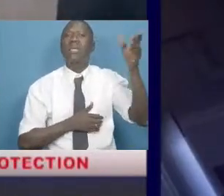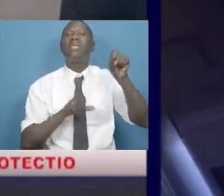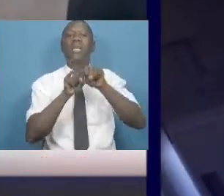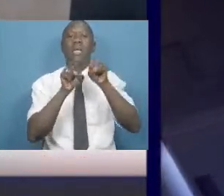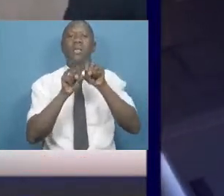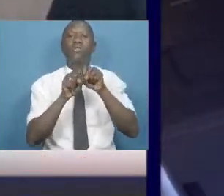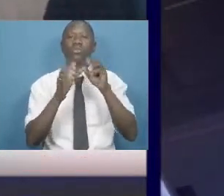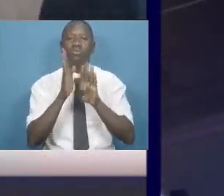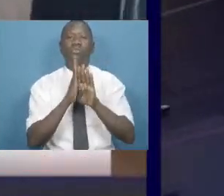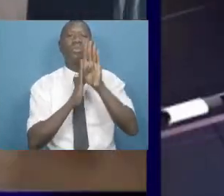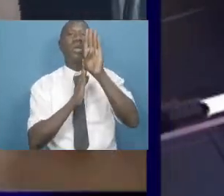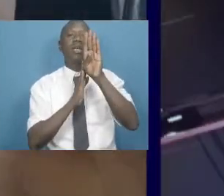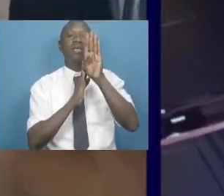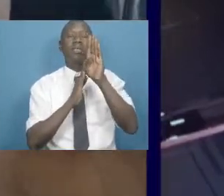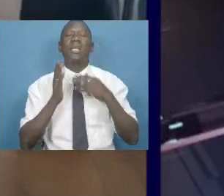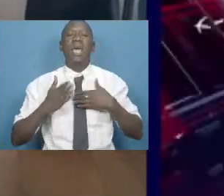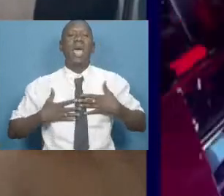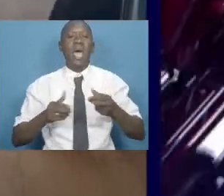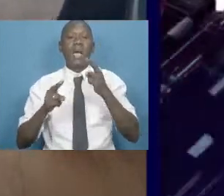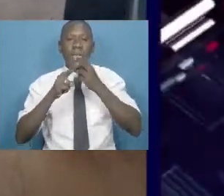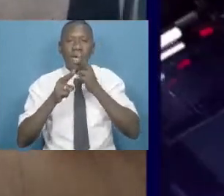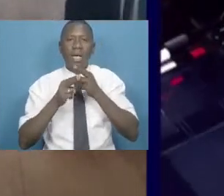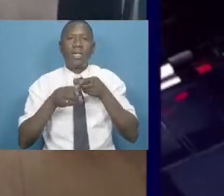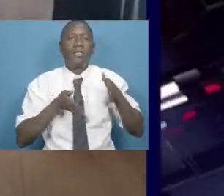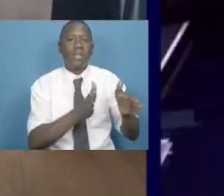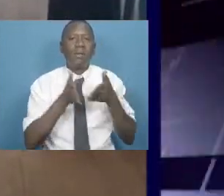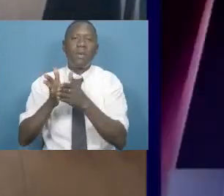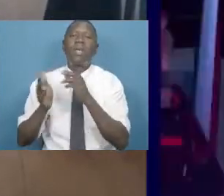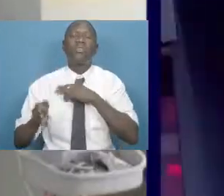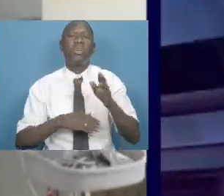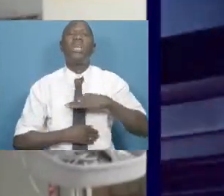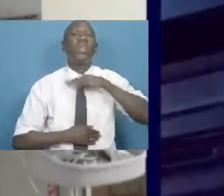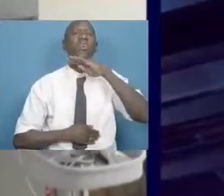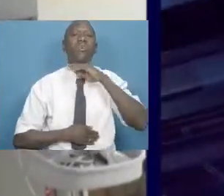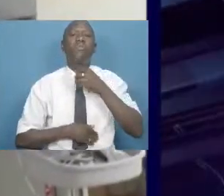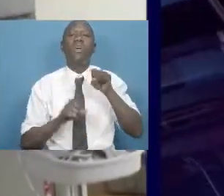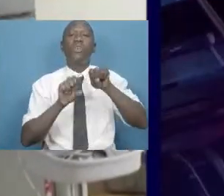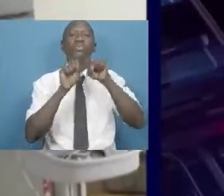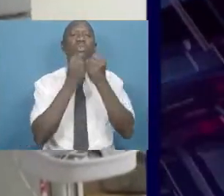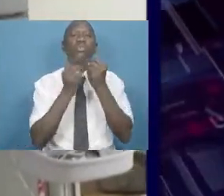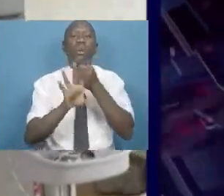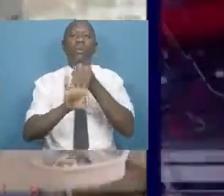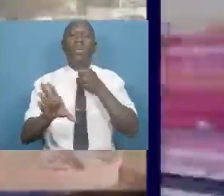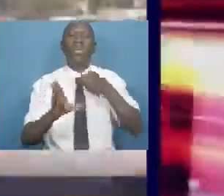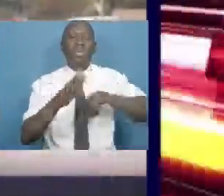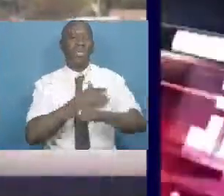adjust the deficient healthcare systems and insufficient social protection across the continent.